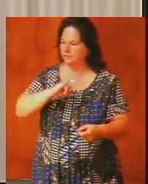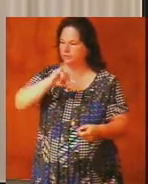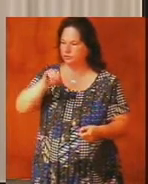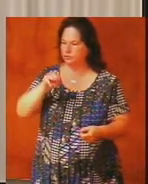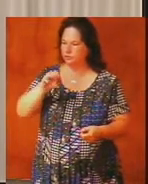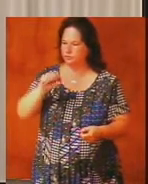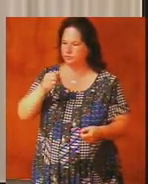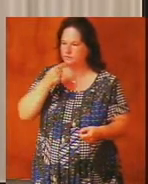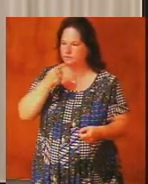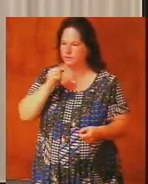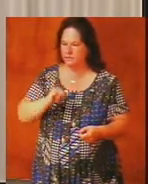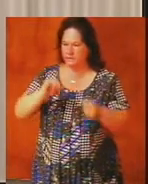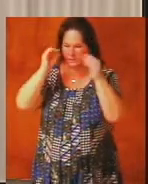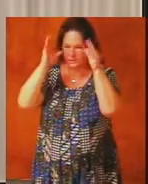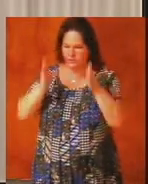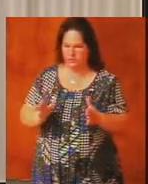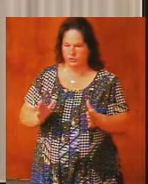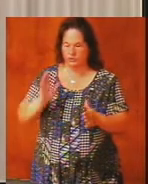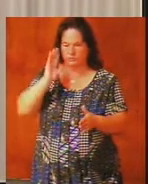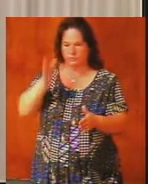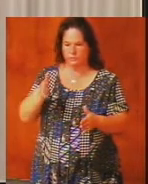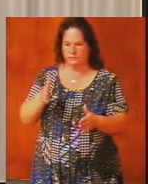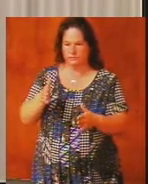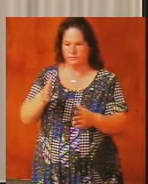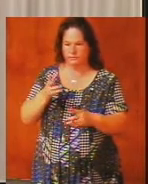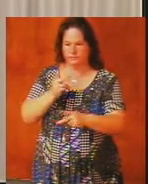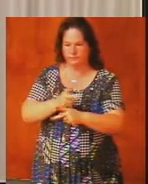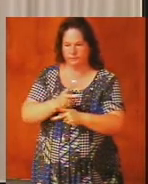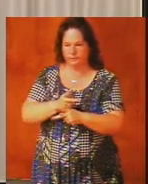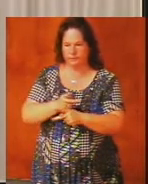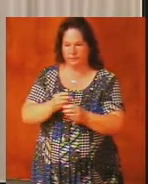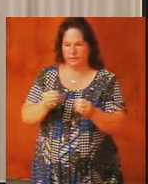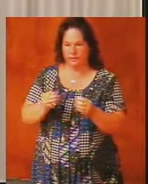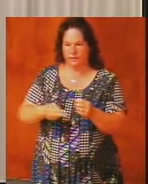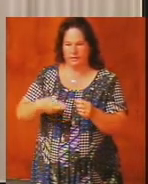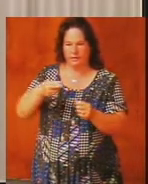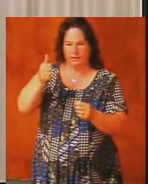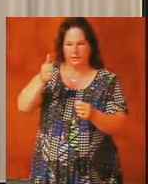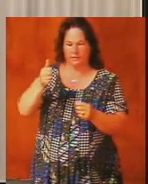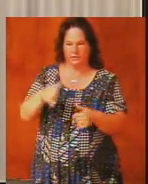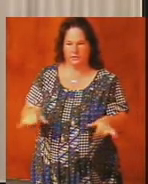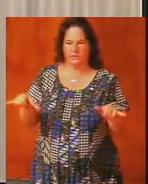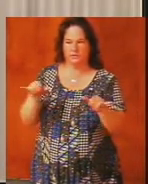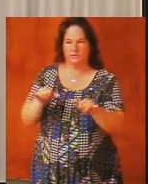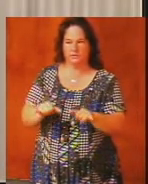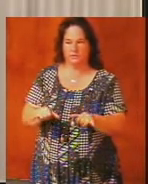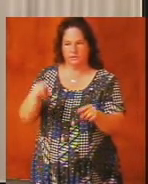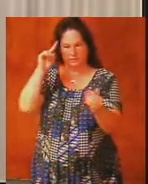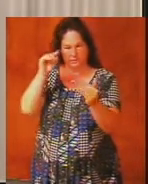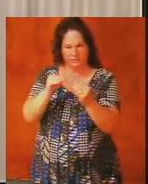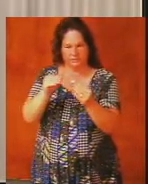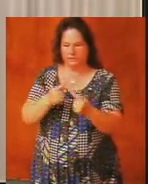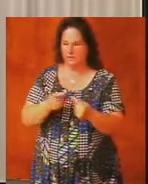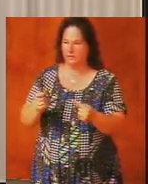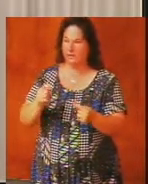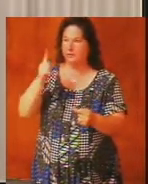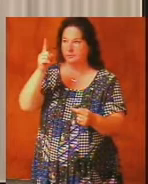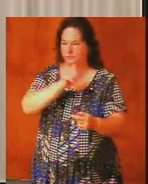that teachers will be held to a higher standard by the